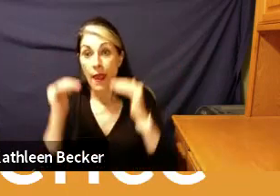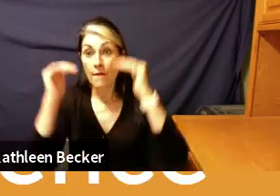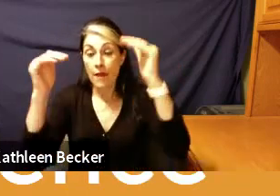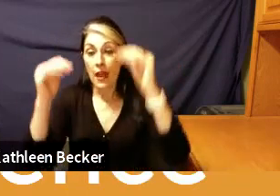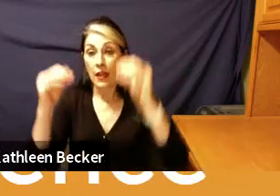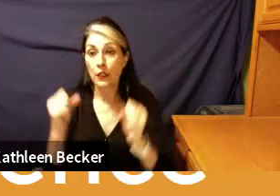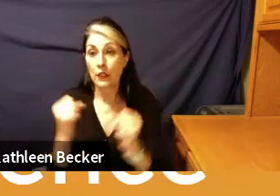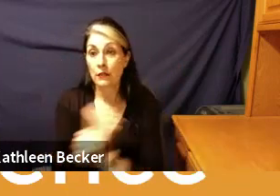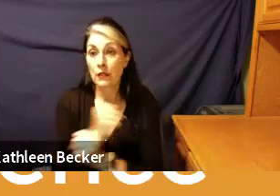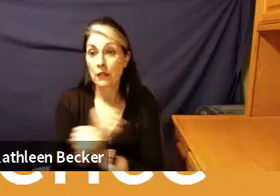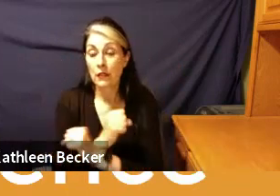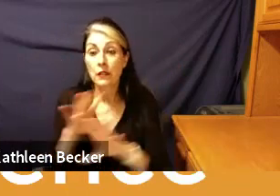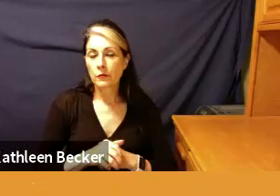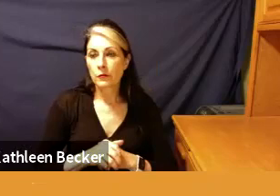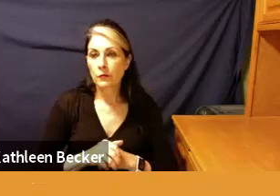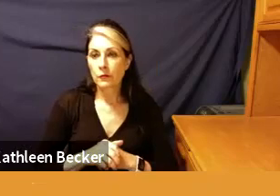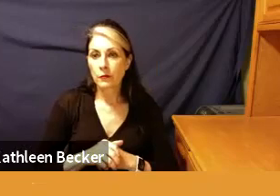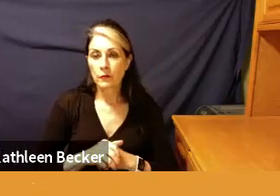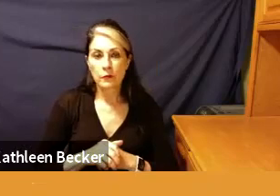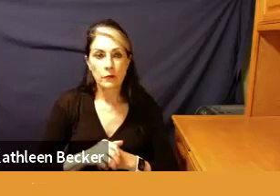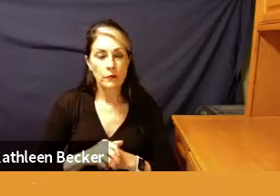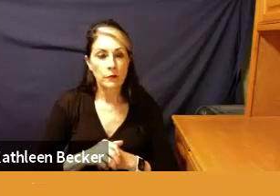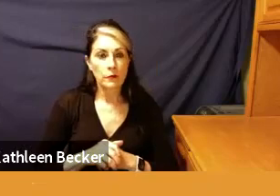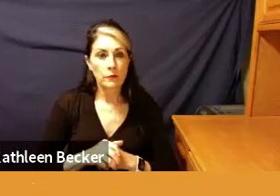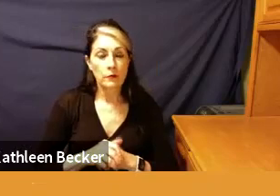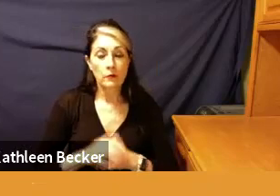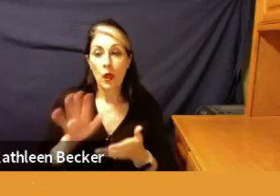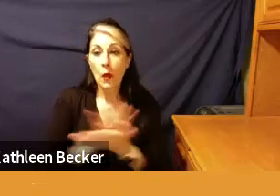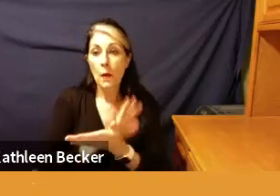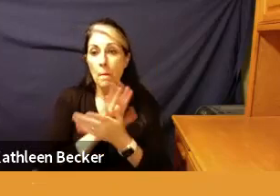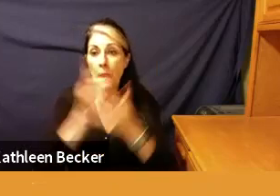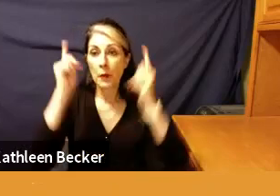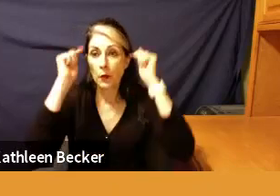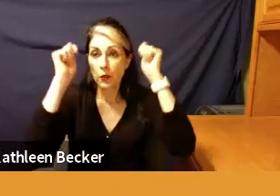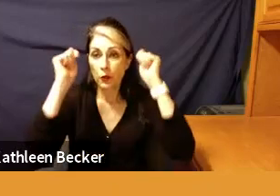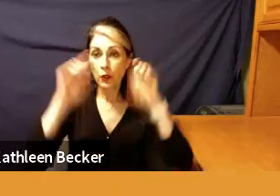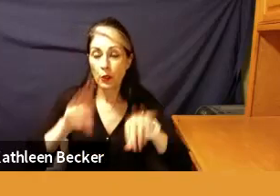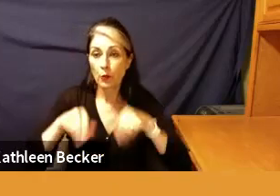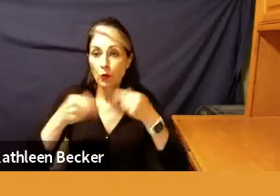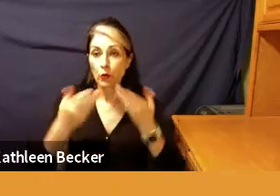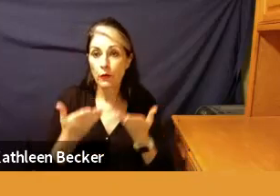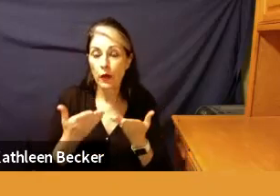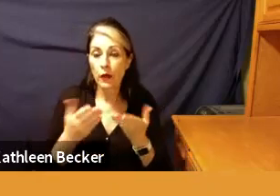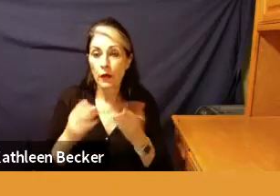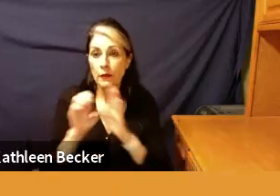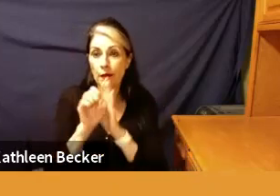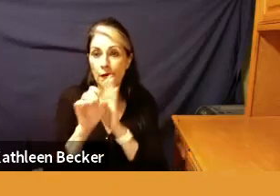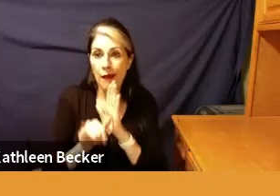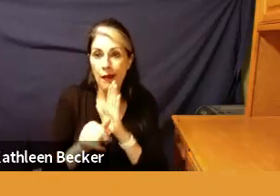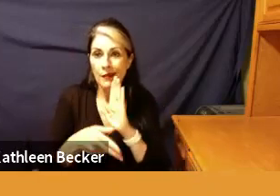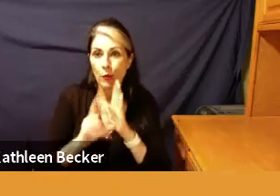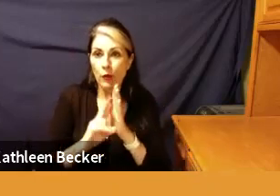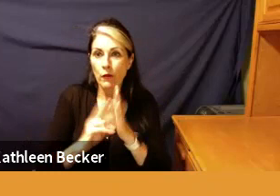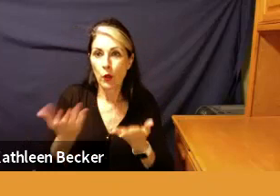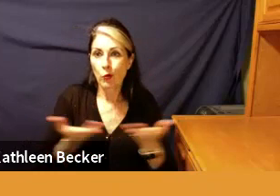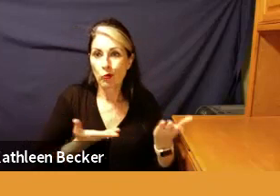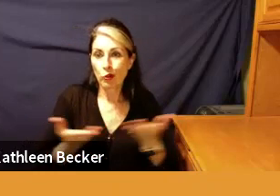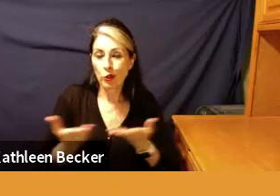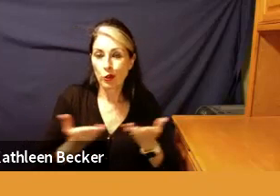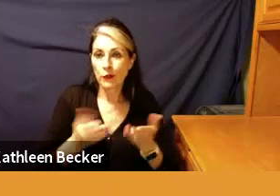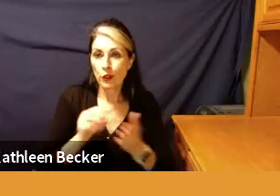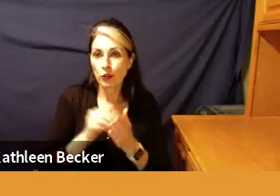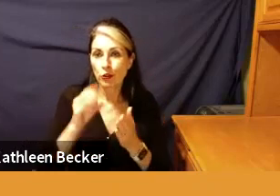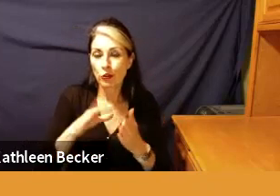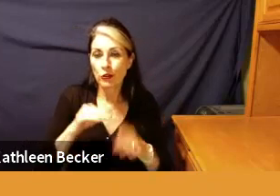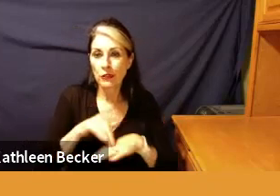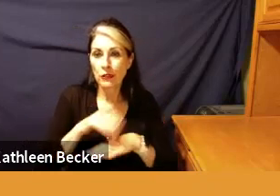statistics courses. Paper Tutoring also provides an essay review service. Students can